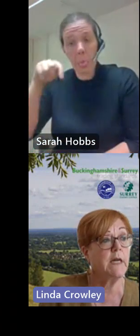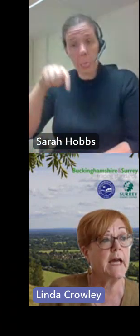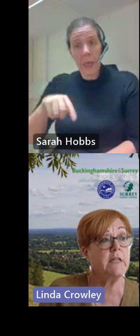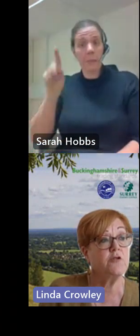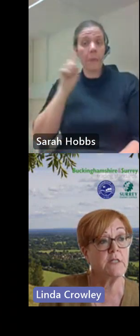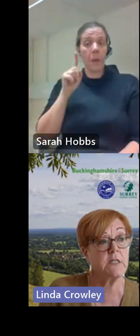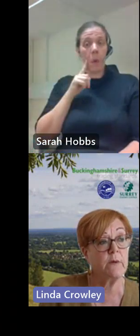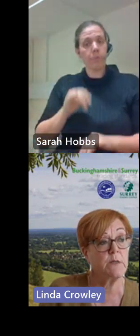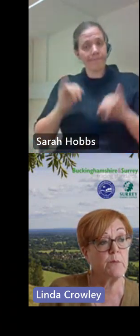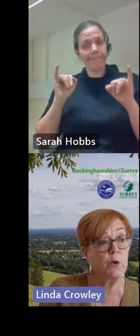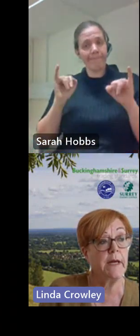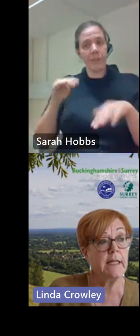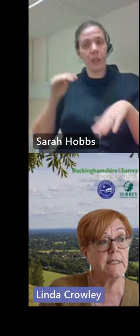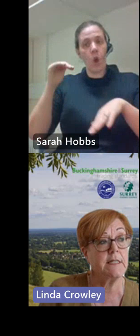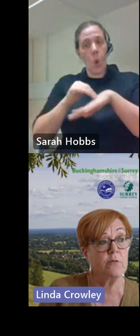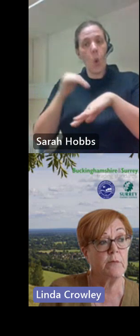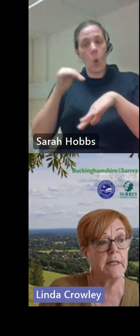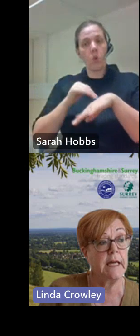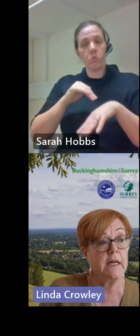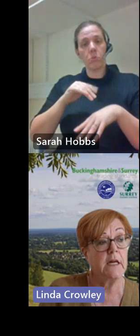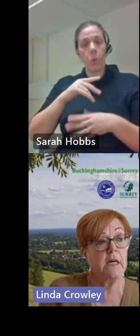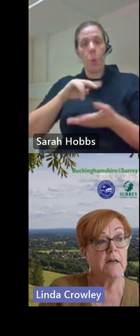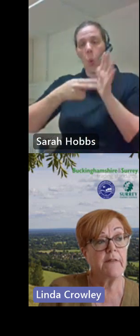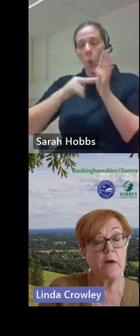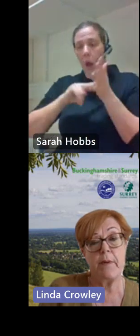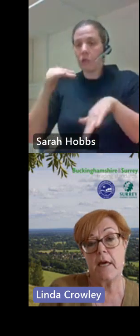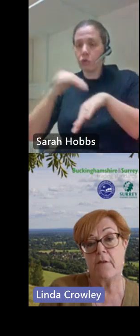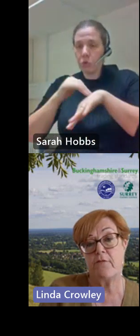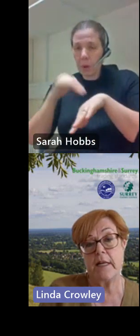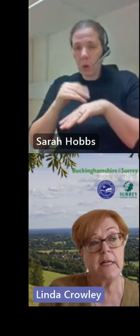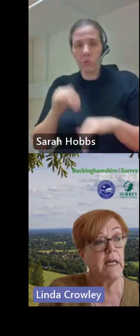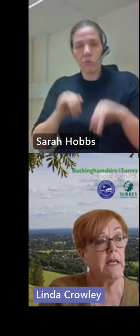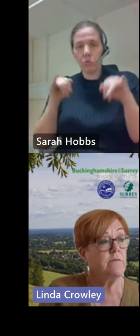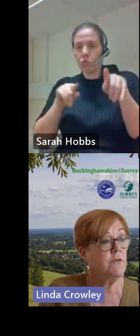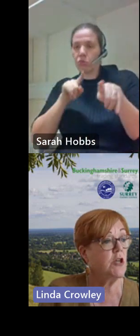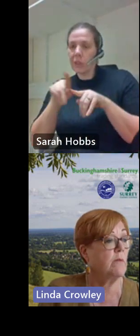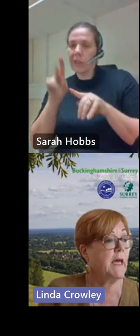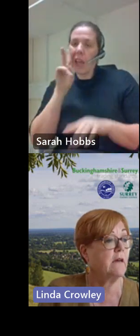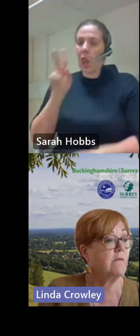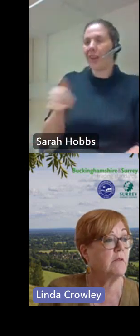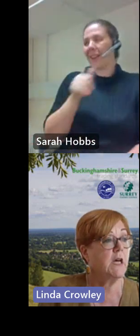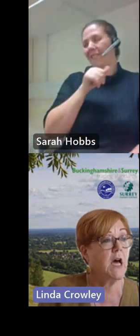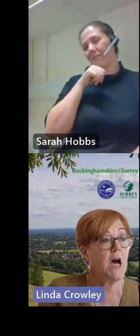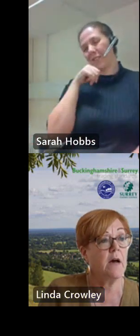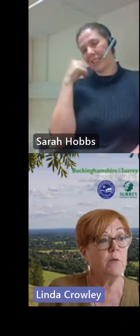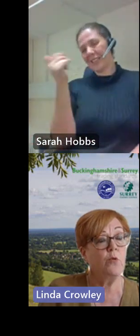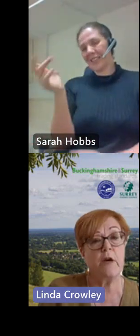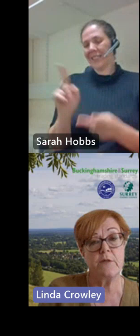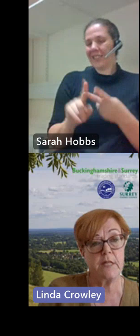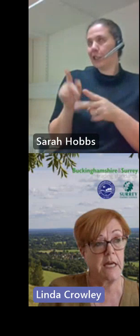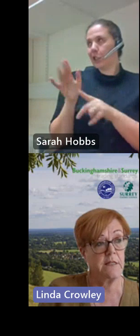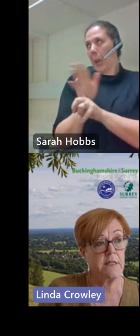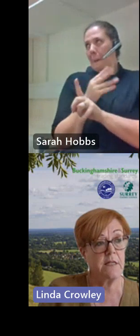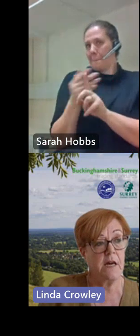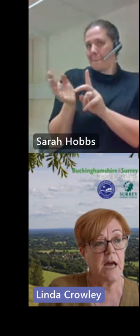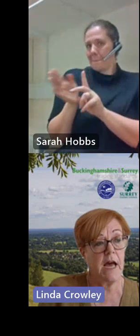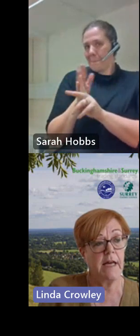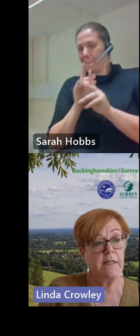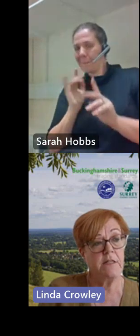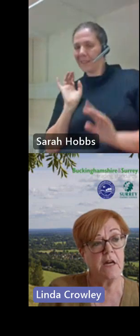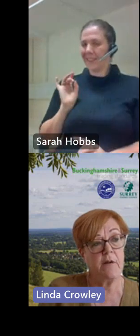who gain trust to exploit and steal money. They appear friendly, charming, all those